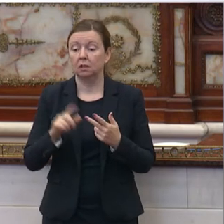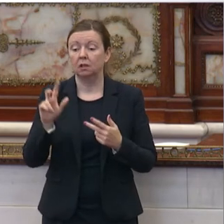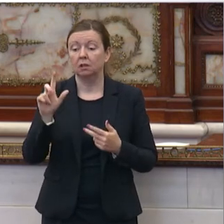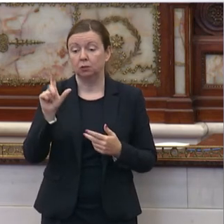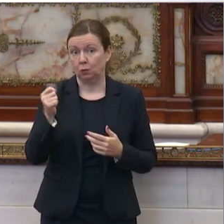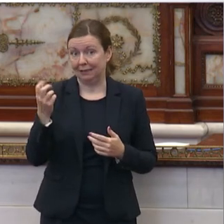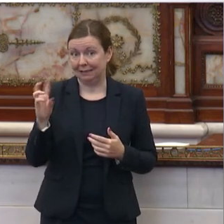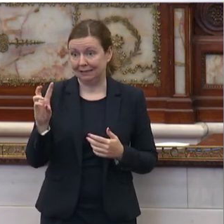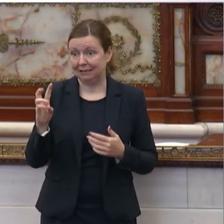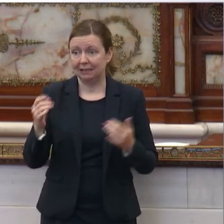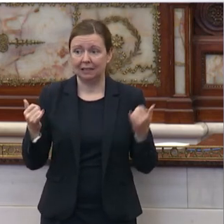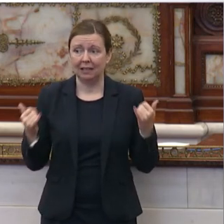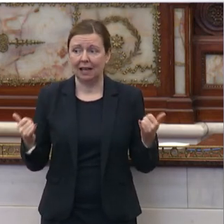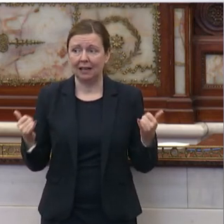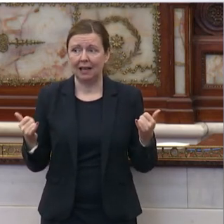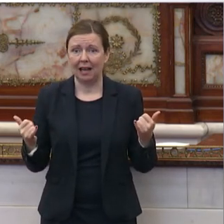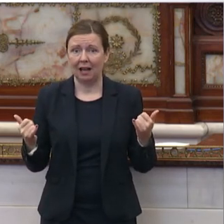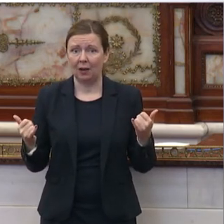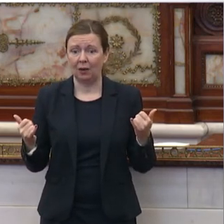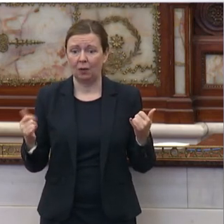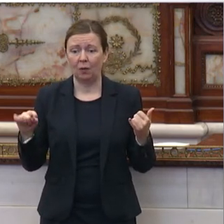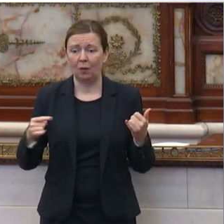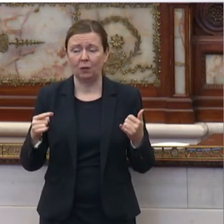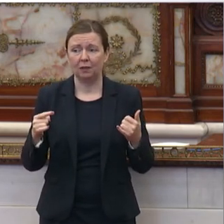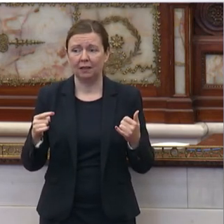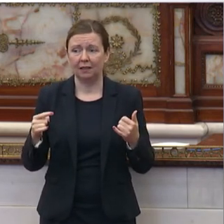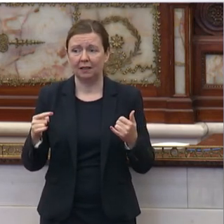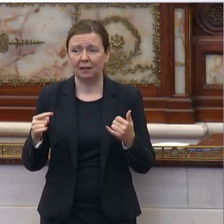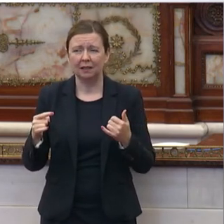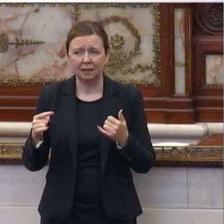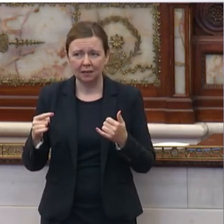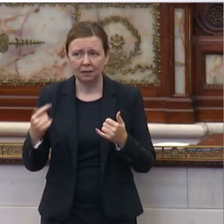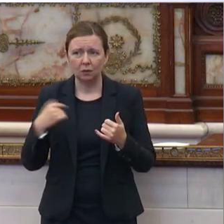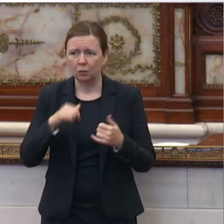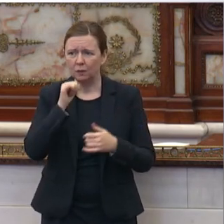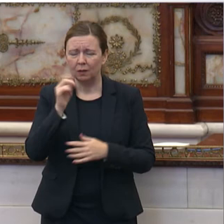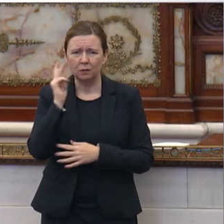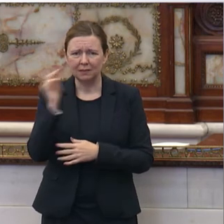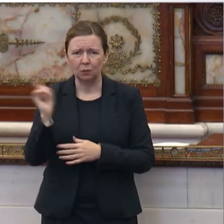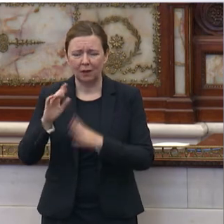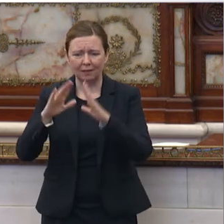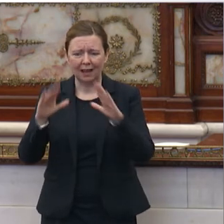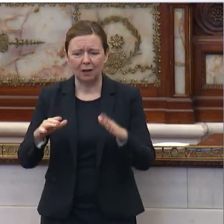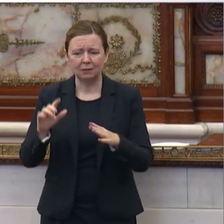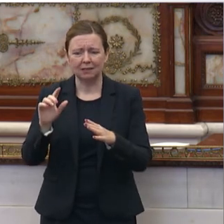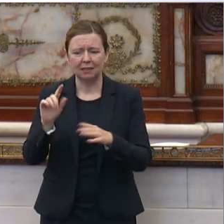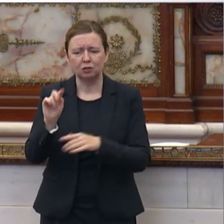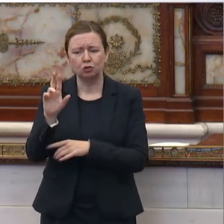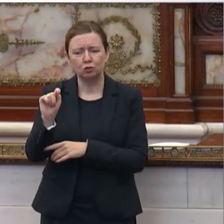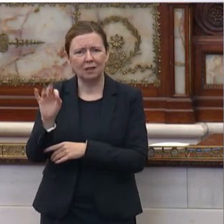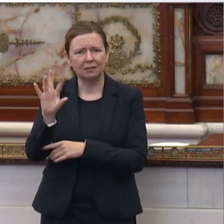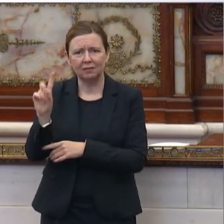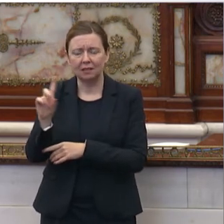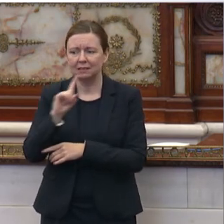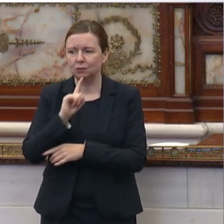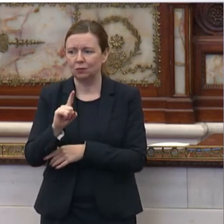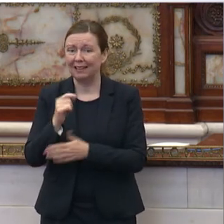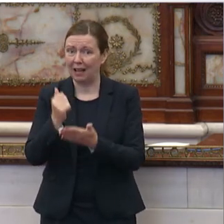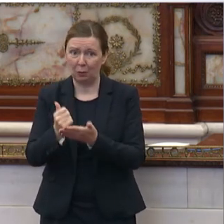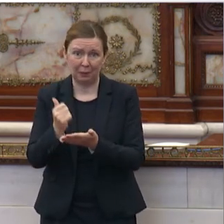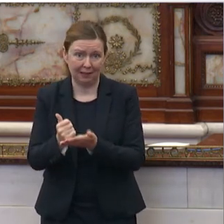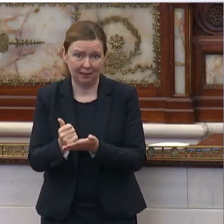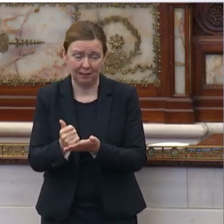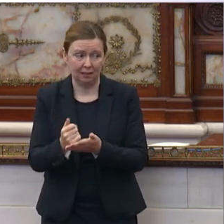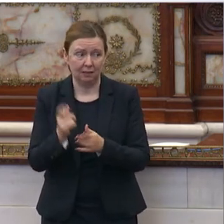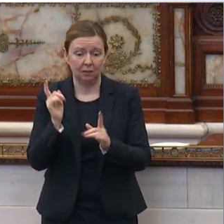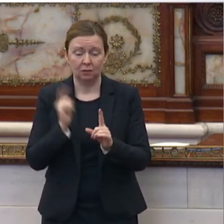2016. And now, as of today, only 5 have been built. So we don't see where the housing trust fund is really helping